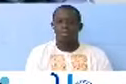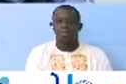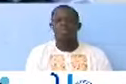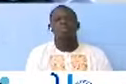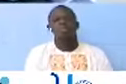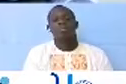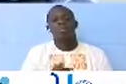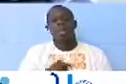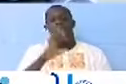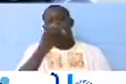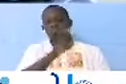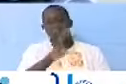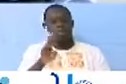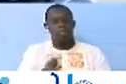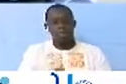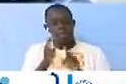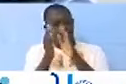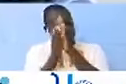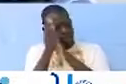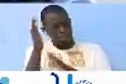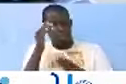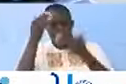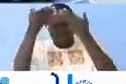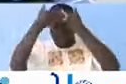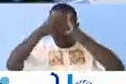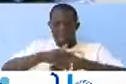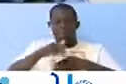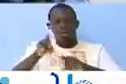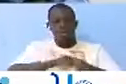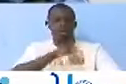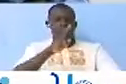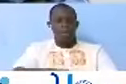I cannot sleep in the night for a long time. When